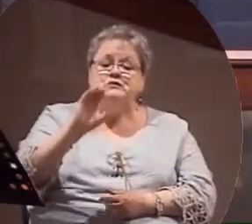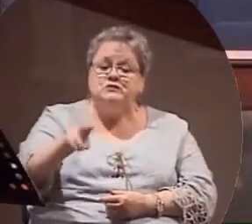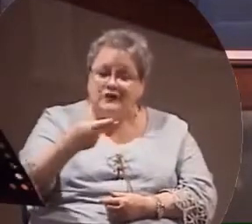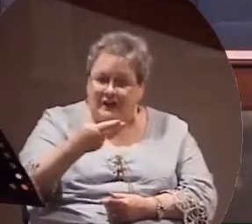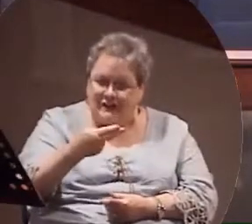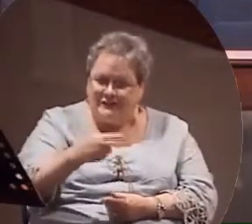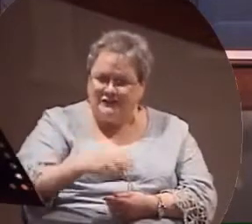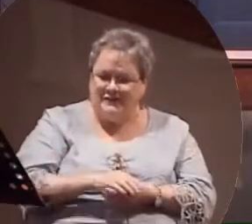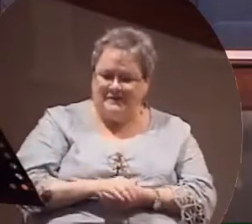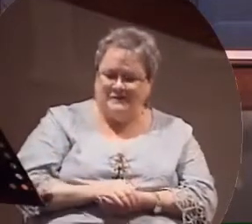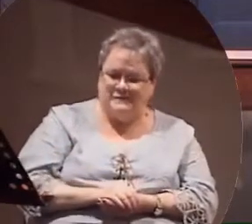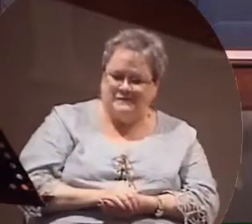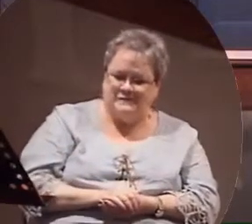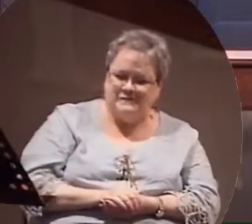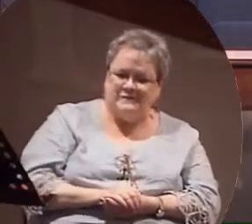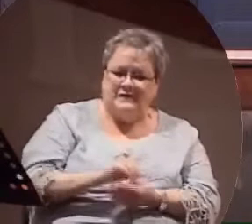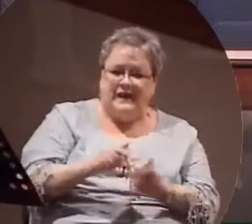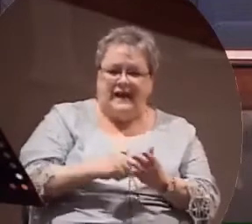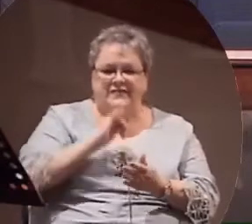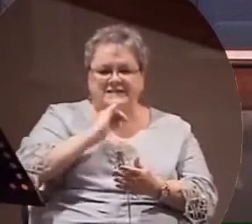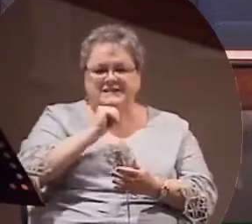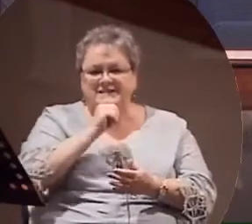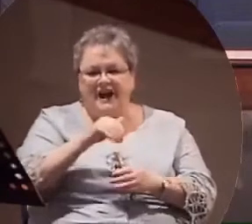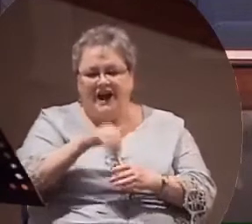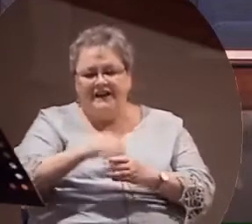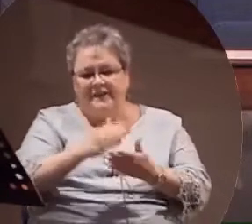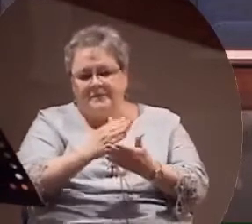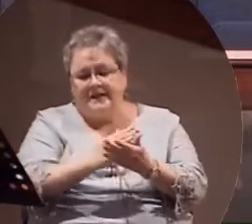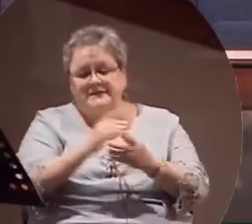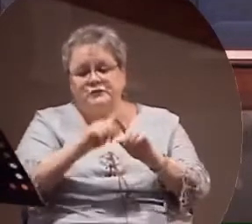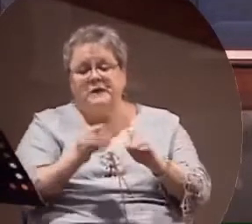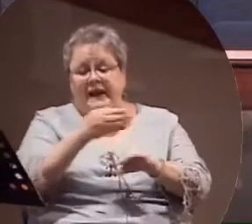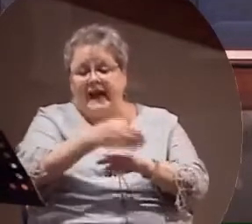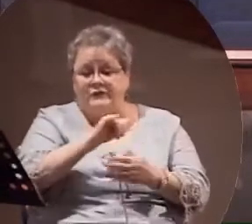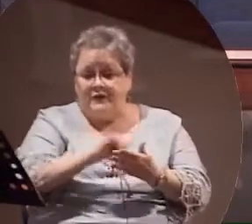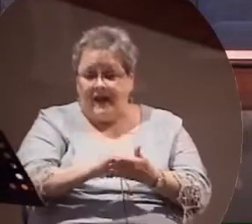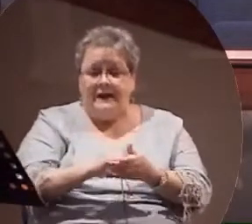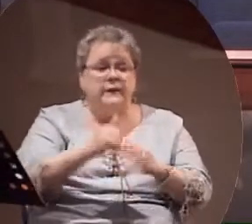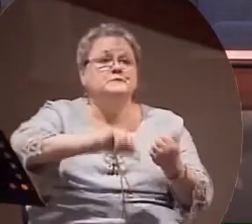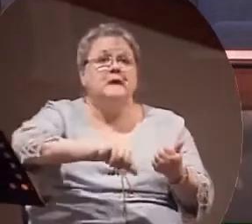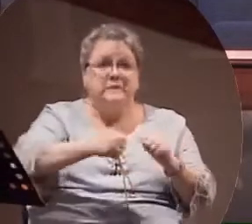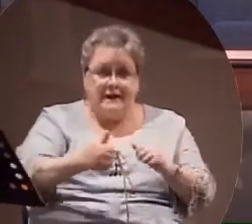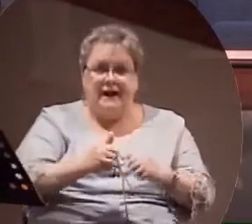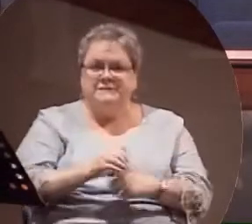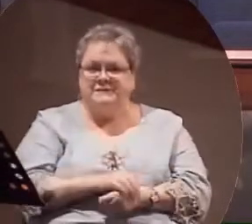me tell you what, and this is not in the message tonight, but after he got saved, old brother Such got baptized.